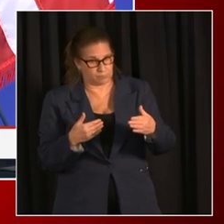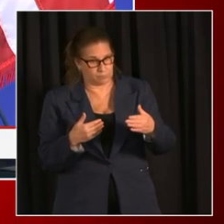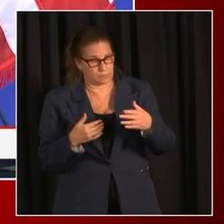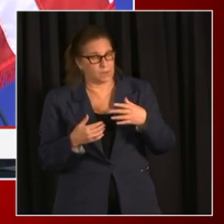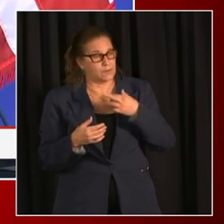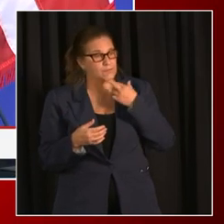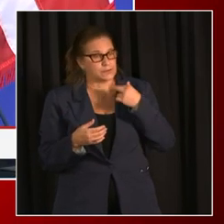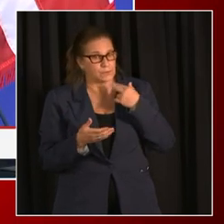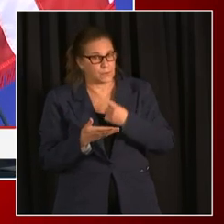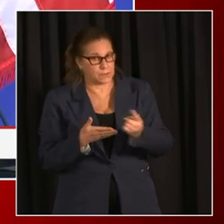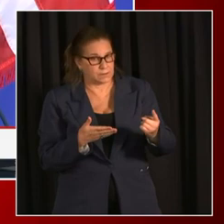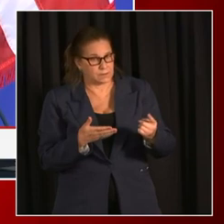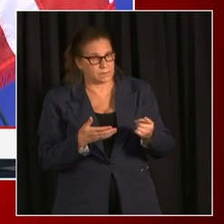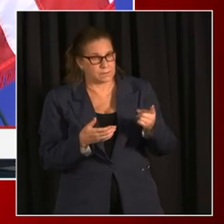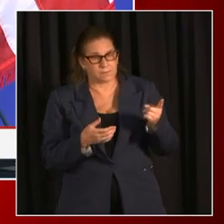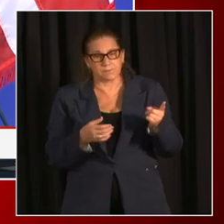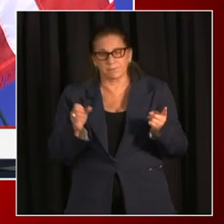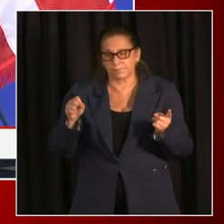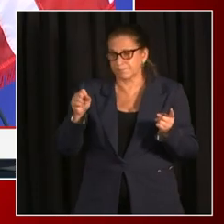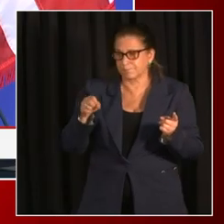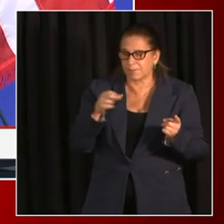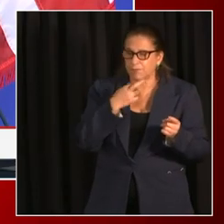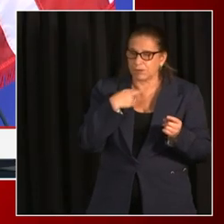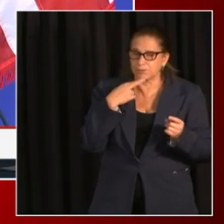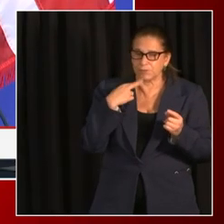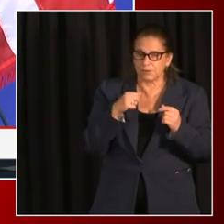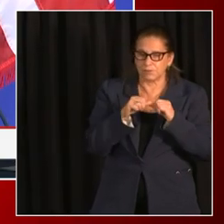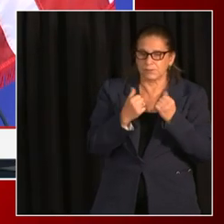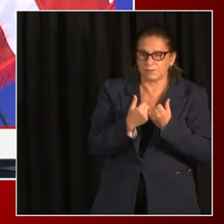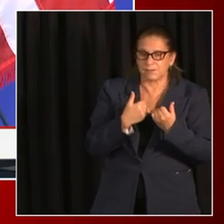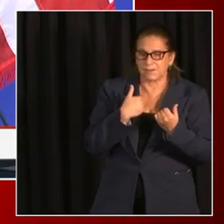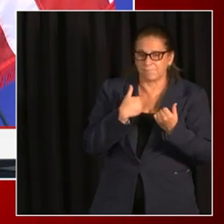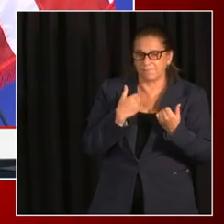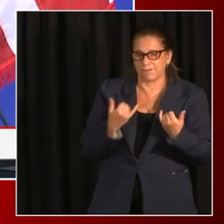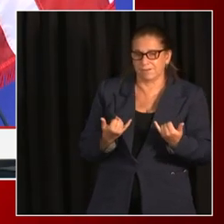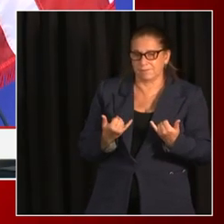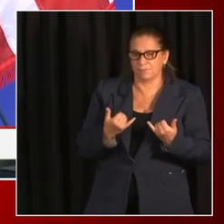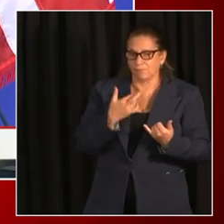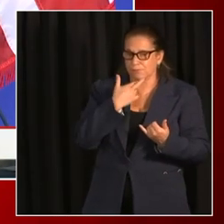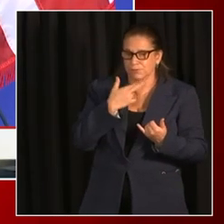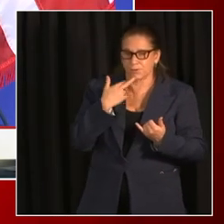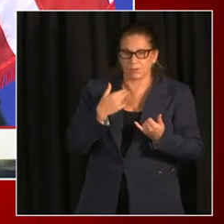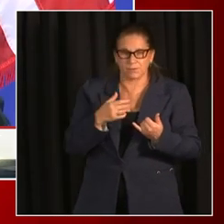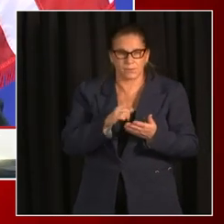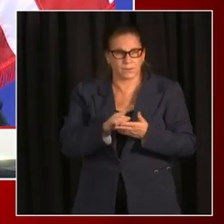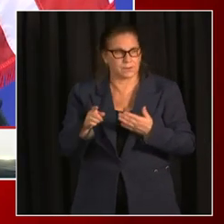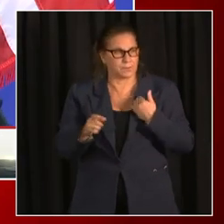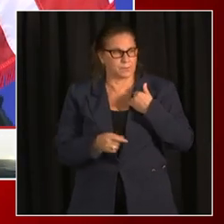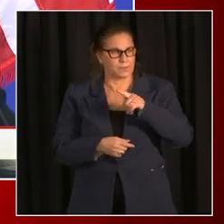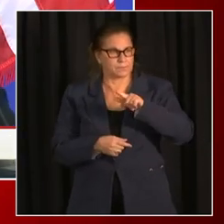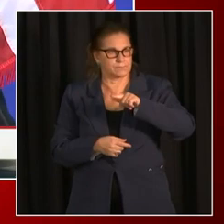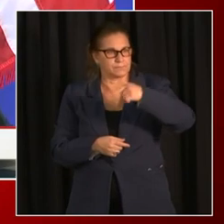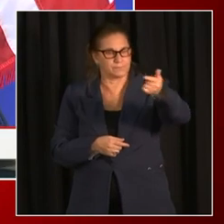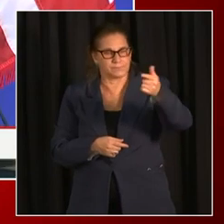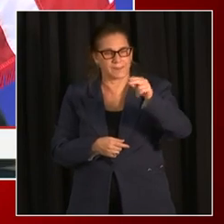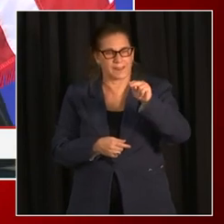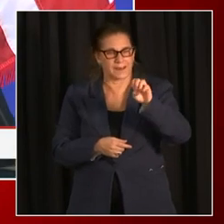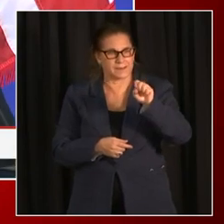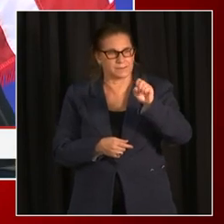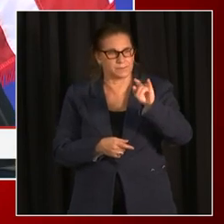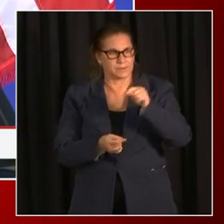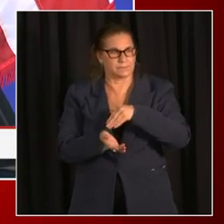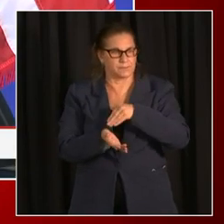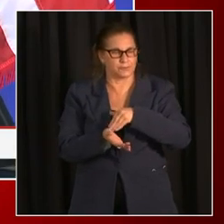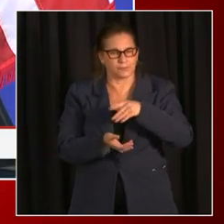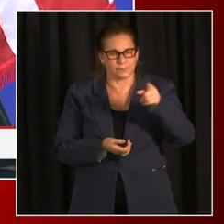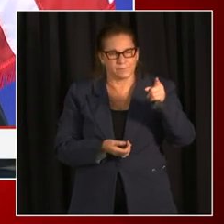Restaurant Association is handling Restaurant Week differently this week, and let me turn to Dr. Nesbitt to talk about that. Should they go inside, Dr. Nesbitt?